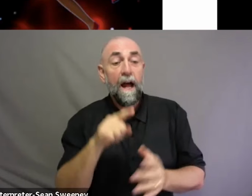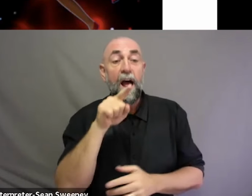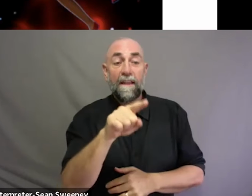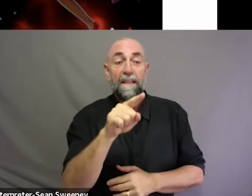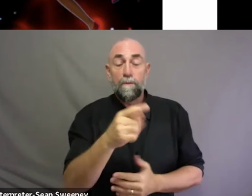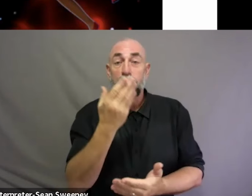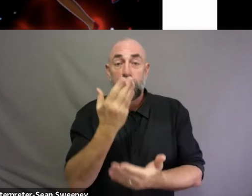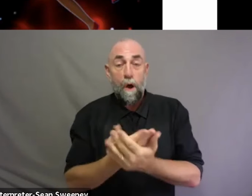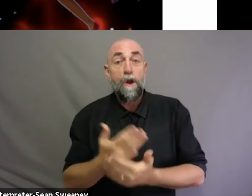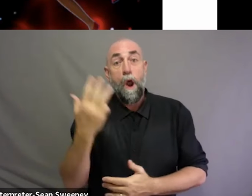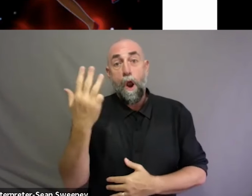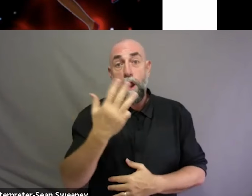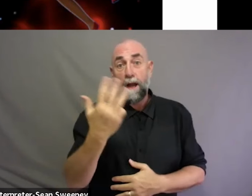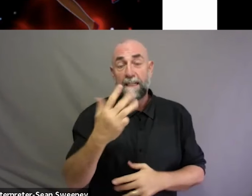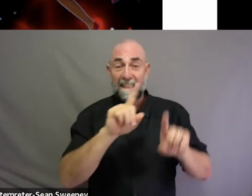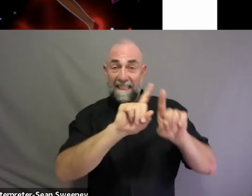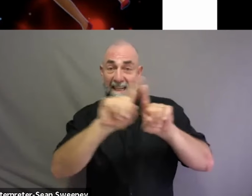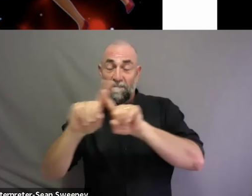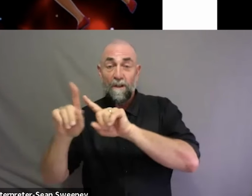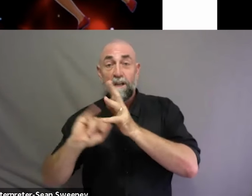Tumbalong Boulevard.